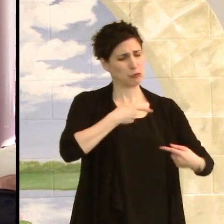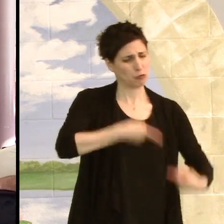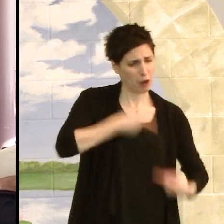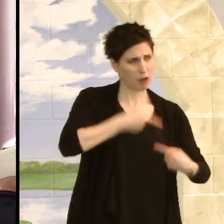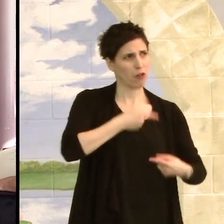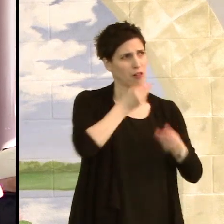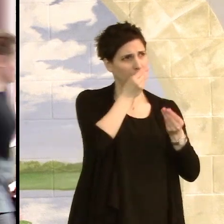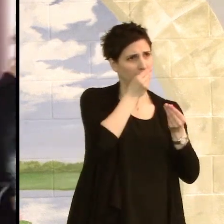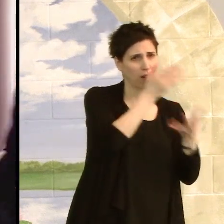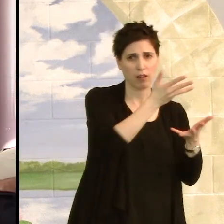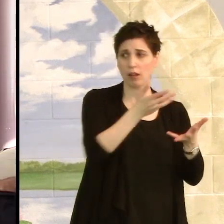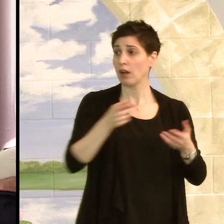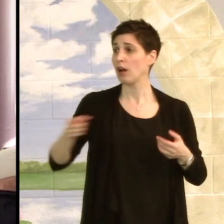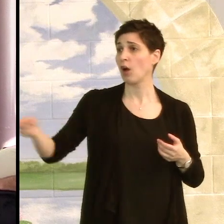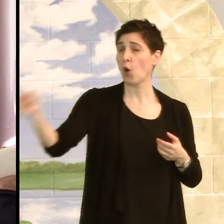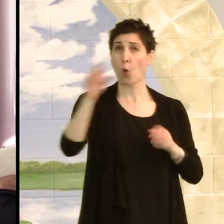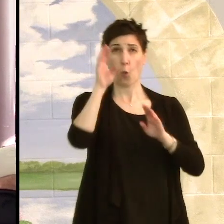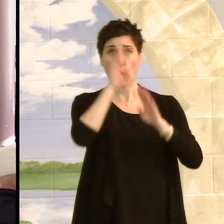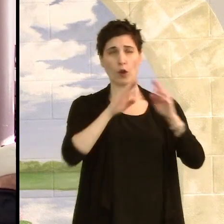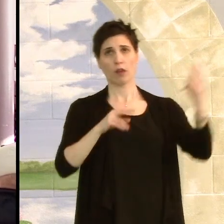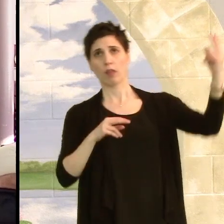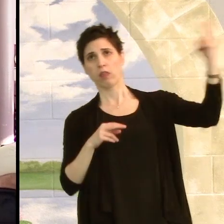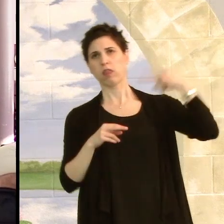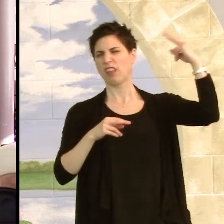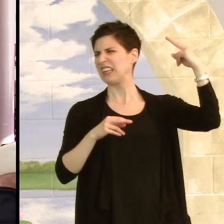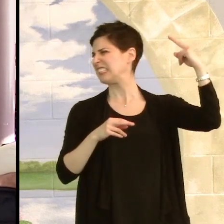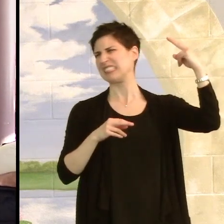regarding mental health hold you back.